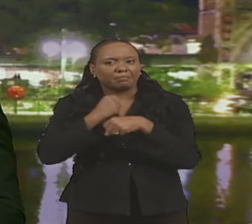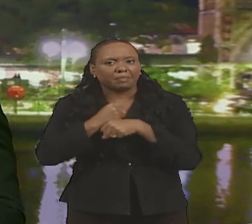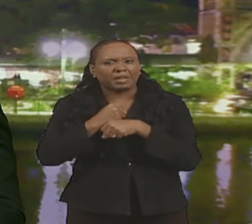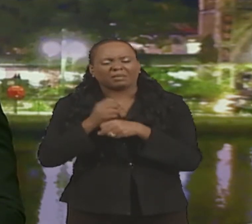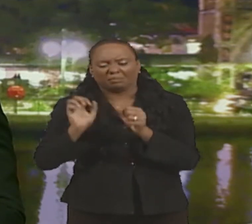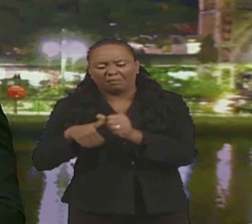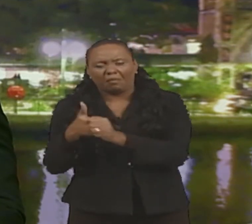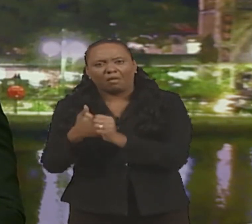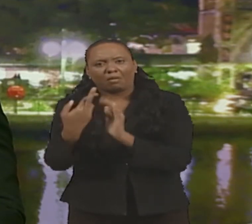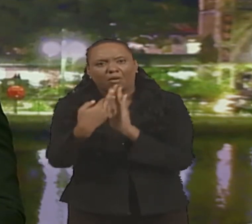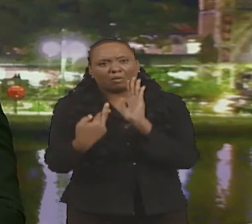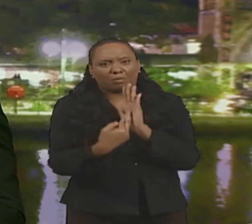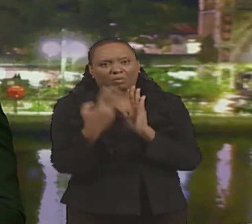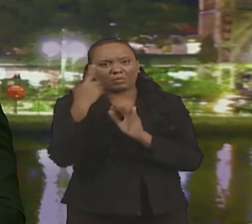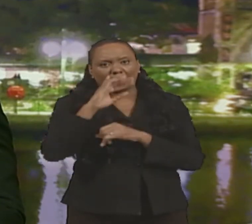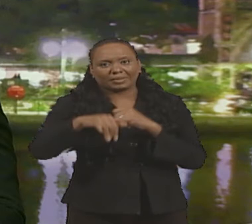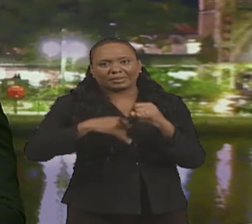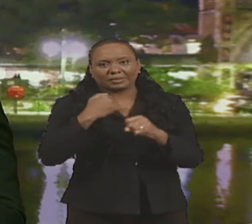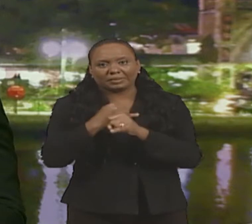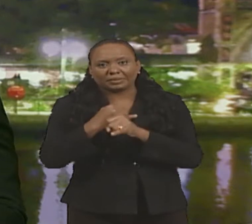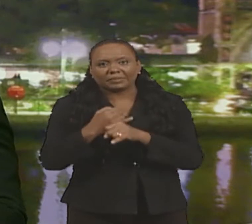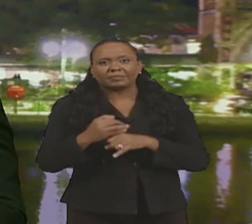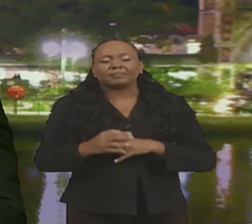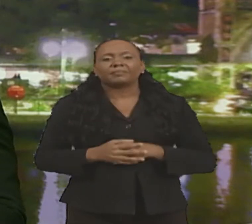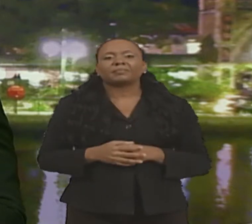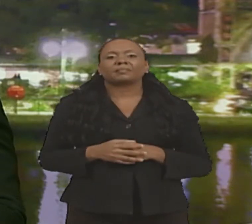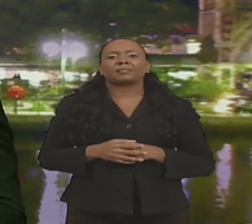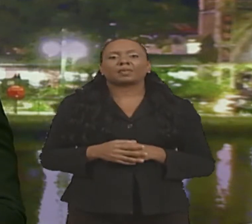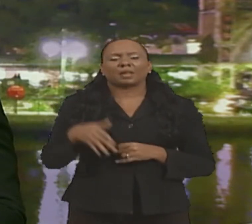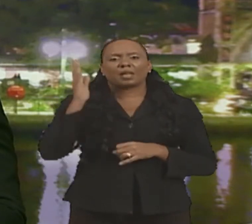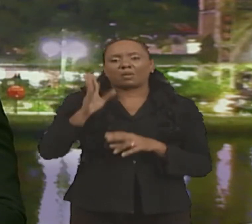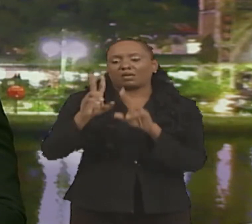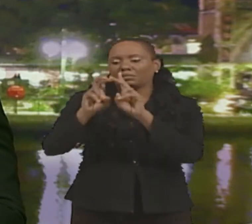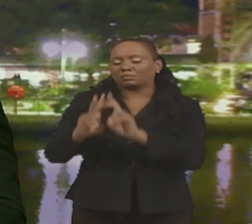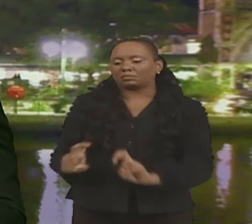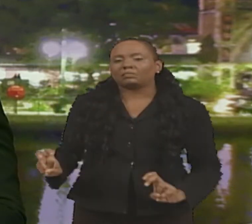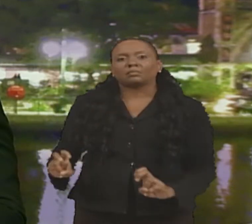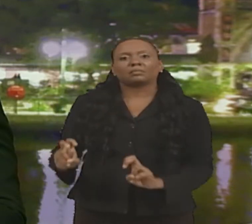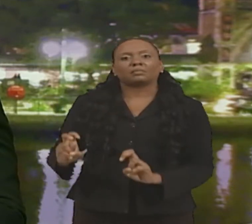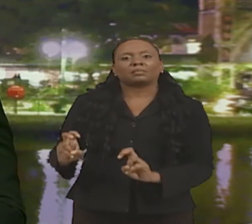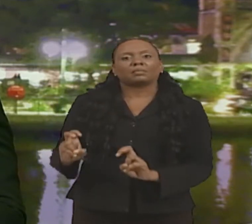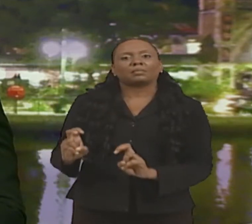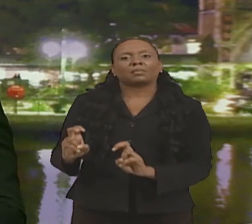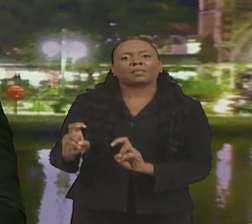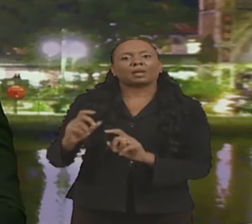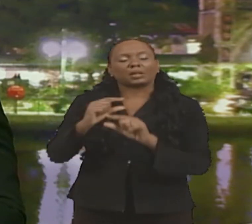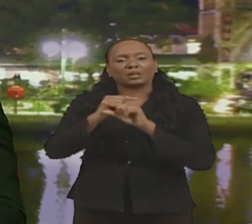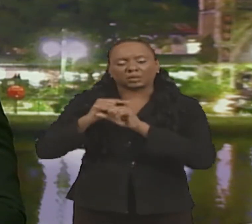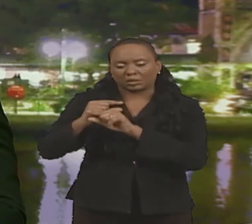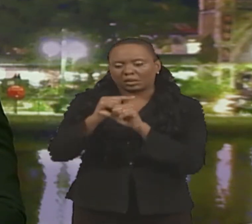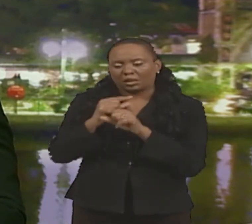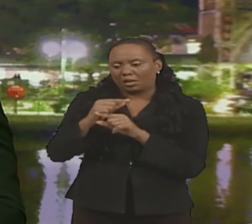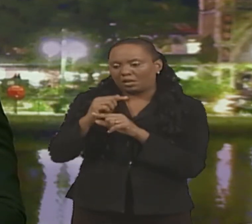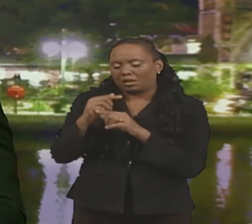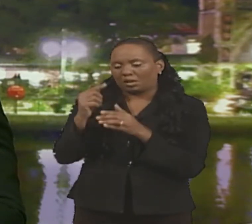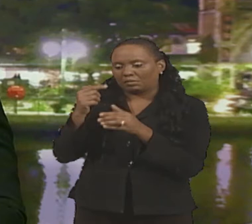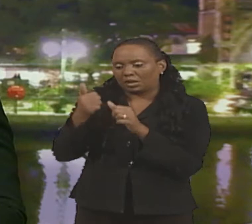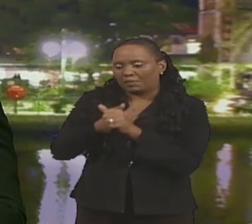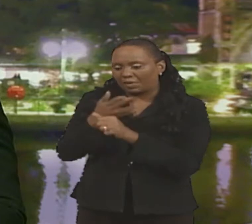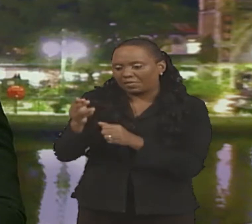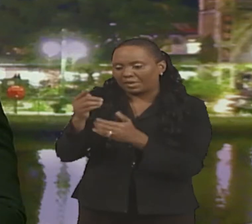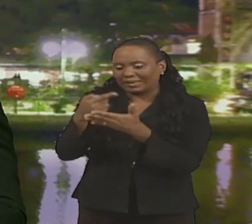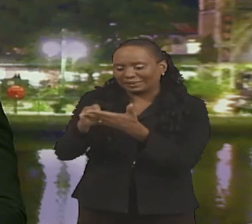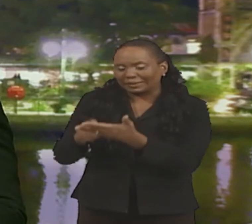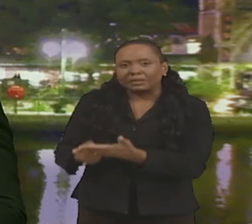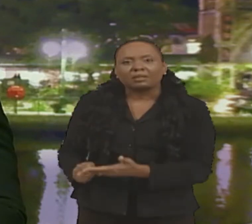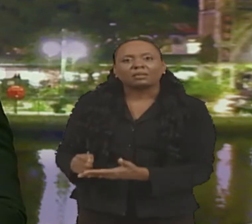security assessors from the ICAO will conduct an aviation security audit of the Barbados Civil Aviation Department and